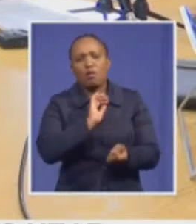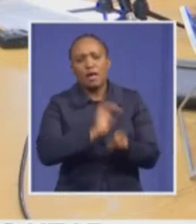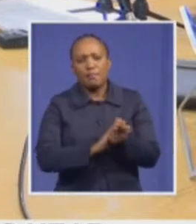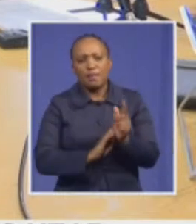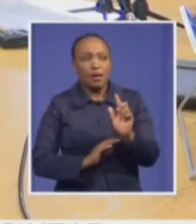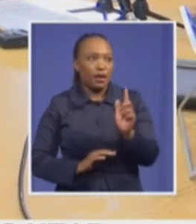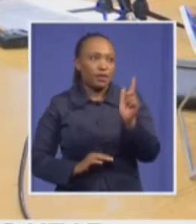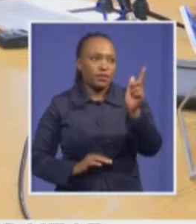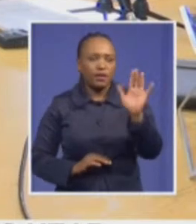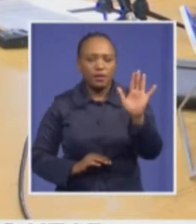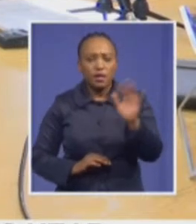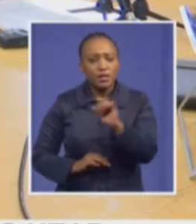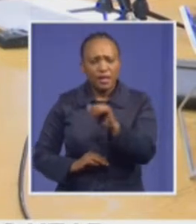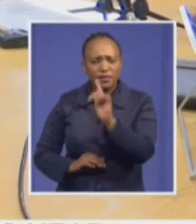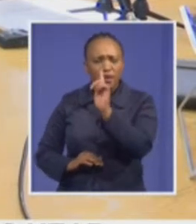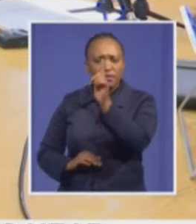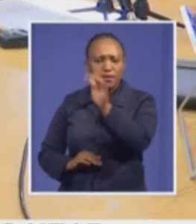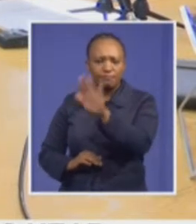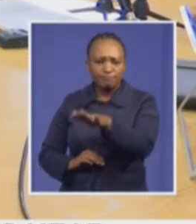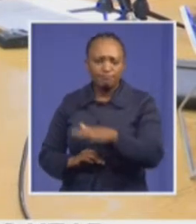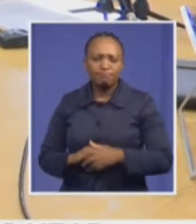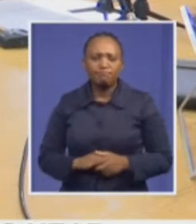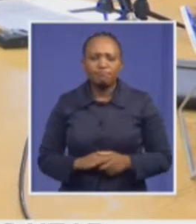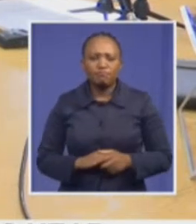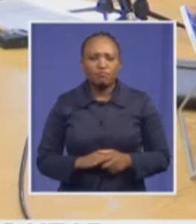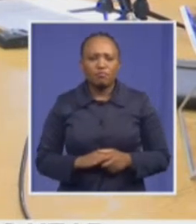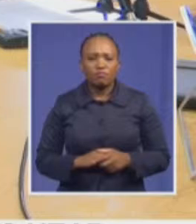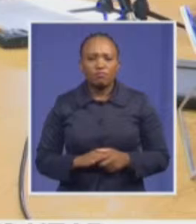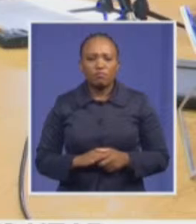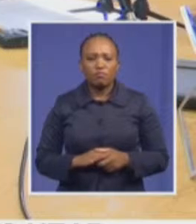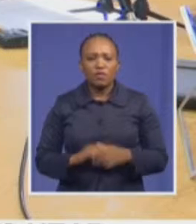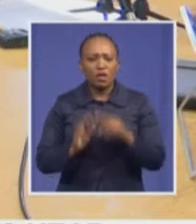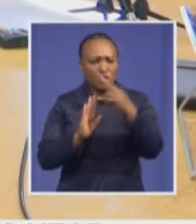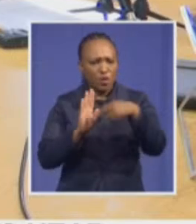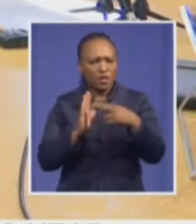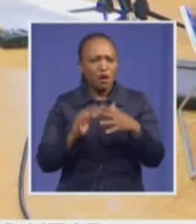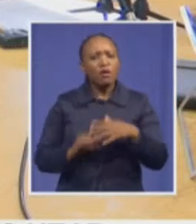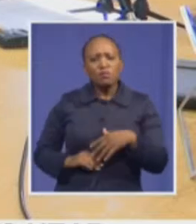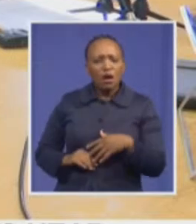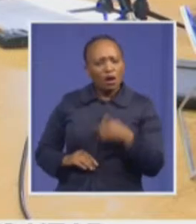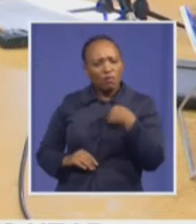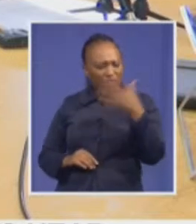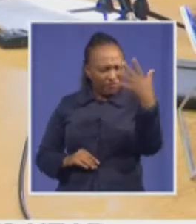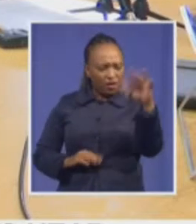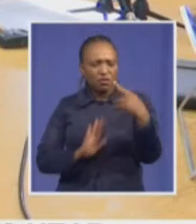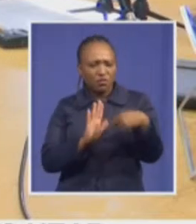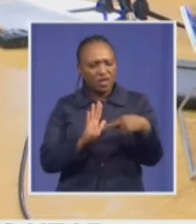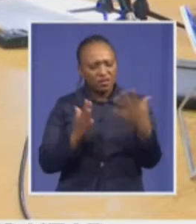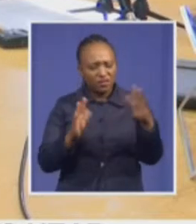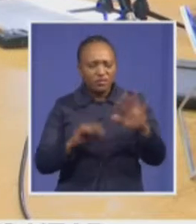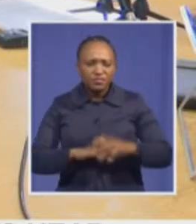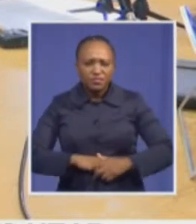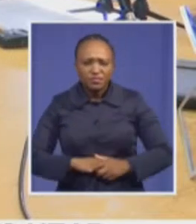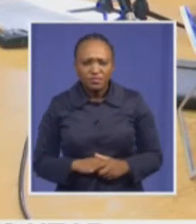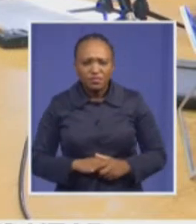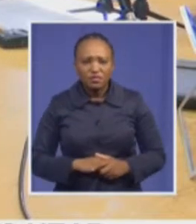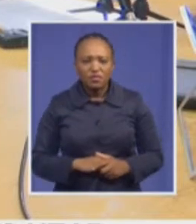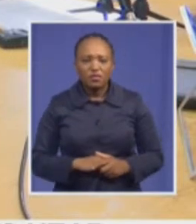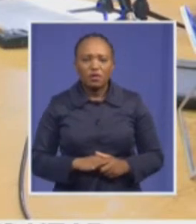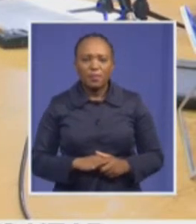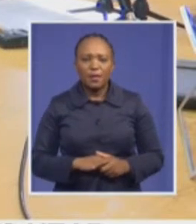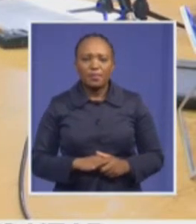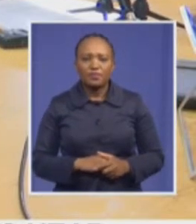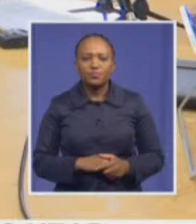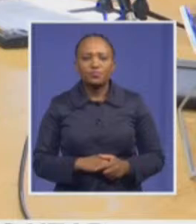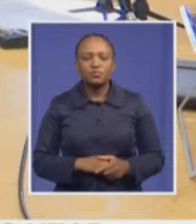that's not 103, but if you've read that. I've read all that. So, okay, so essentially maybe just run through that evidence around what you then get,